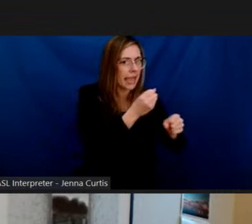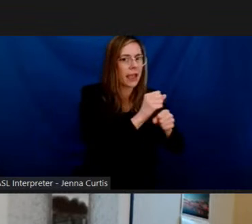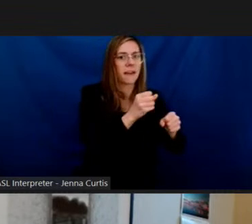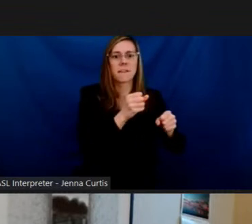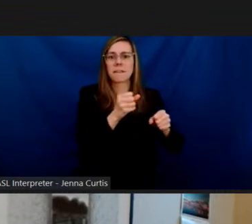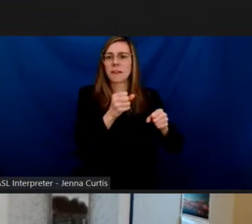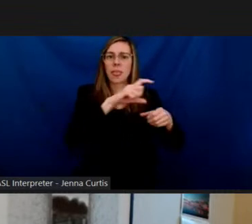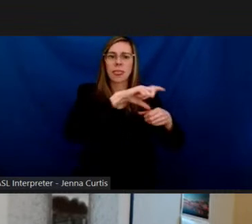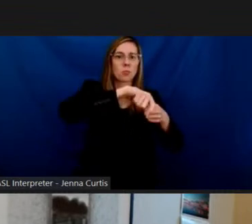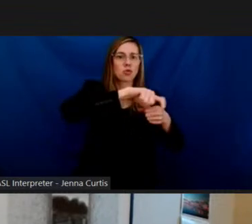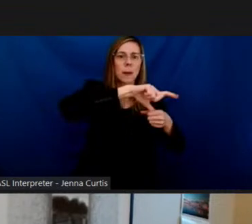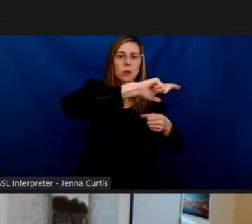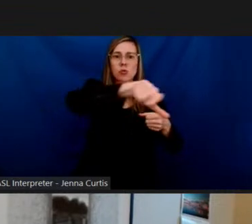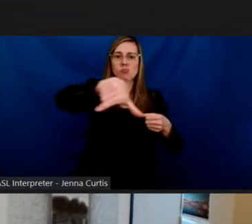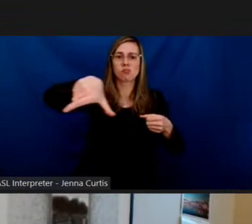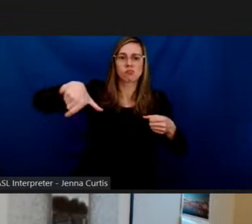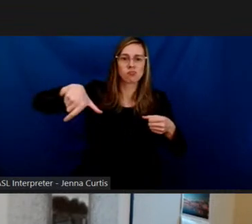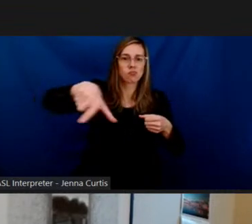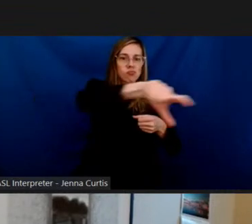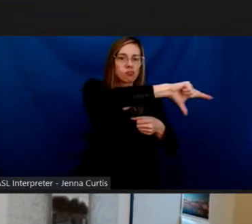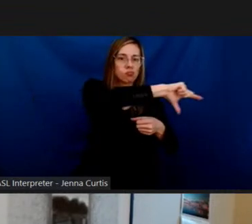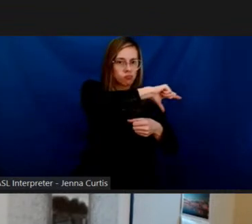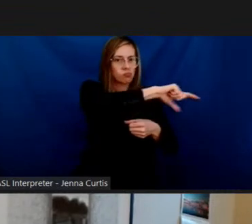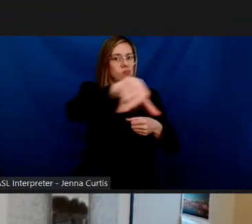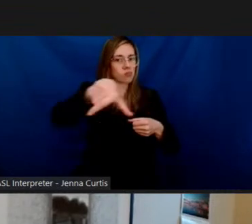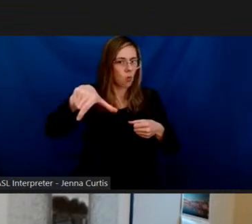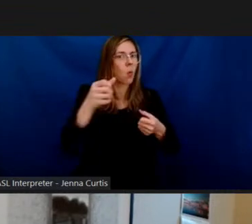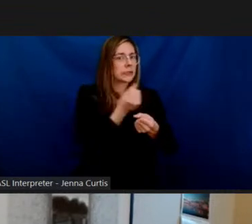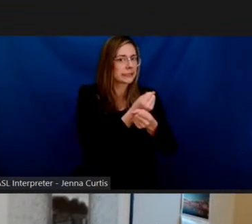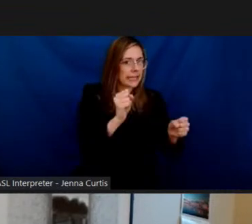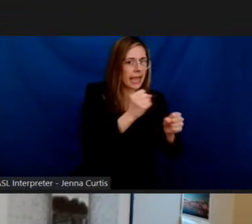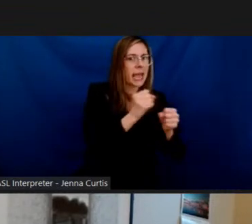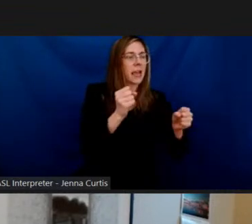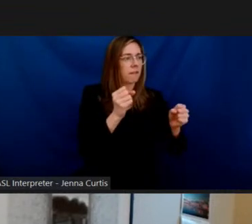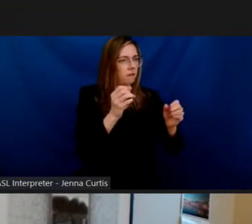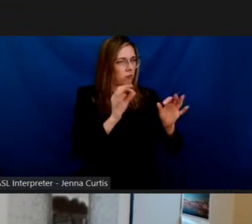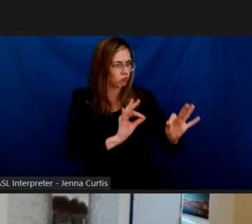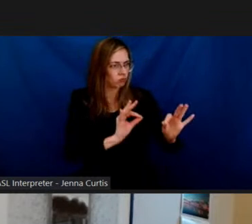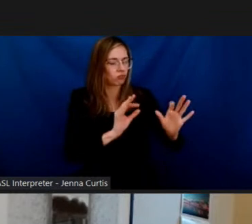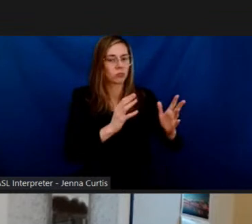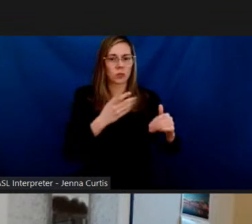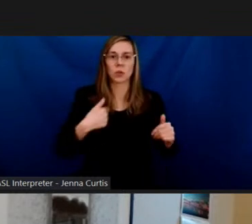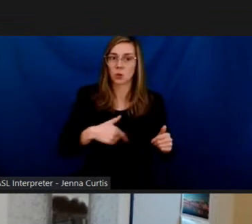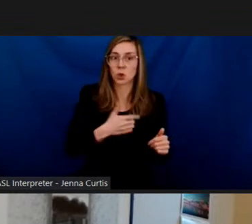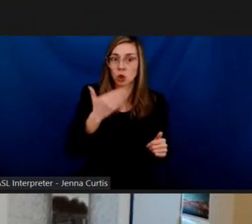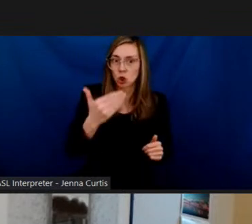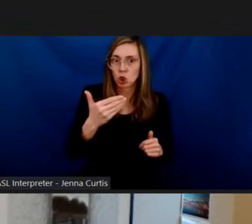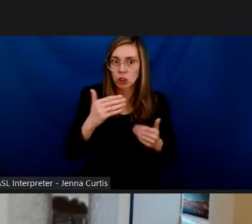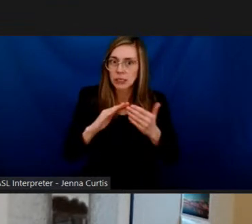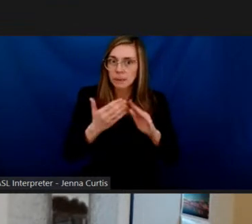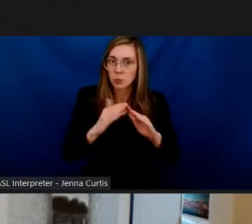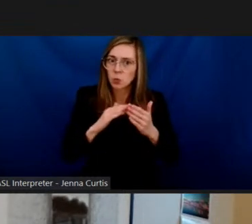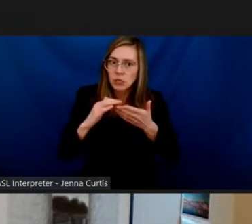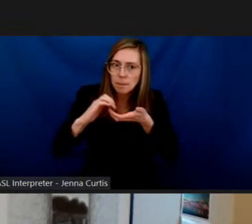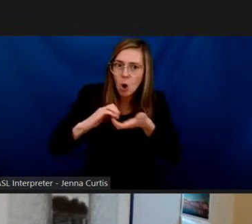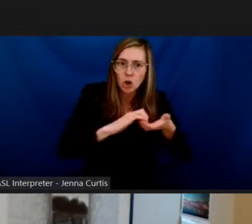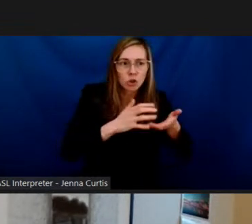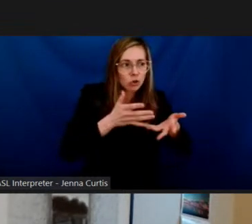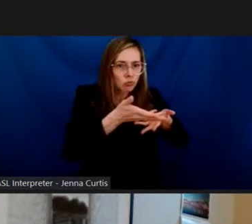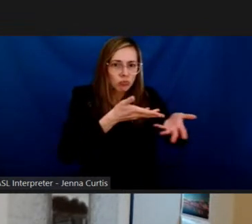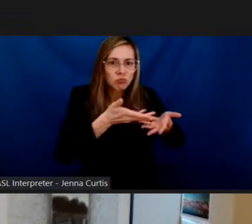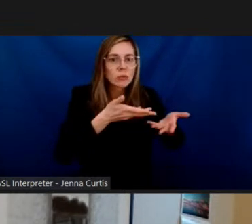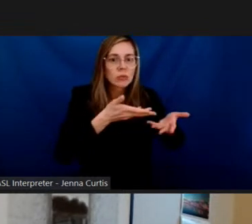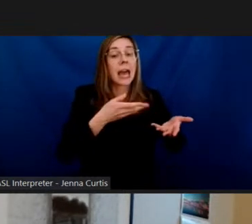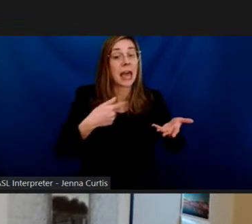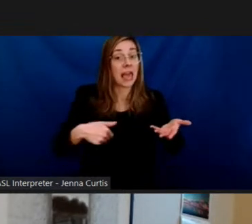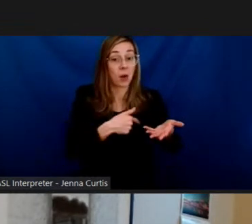areas around our sites are safe and secure, and that we're good community partners. And we've been able to do all of that without policing people's